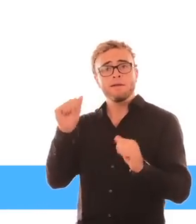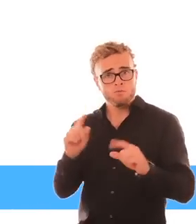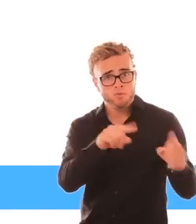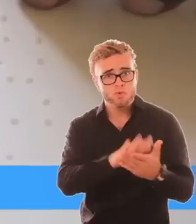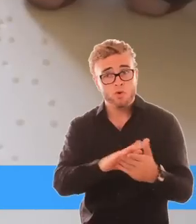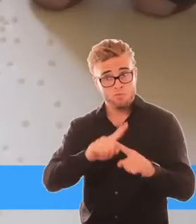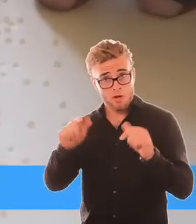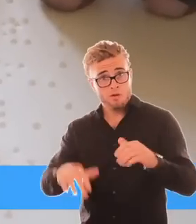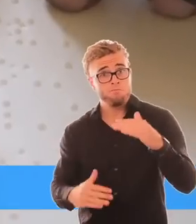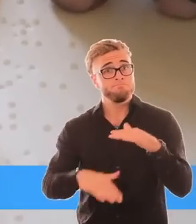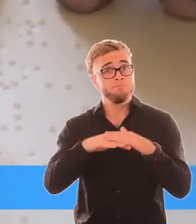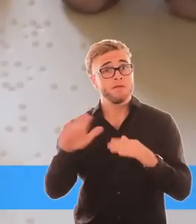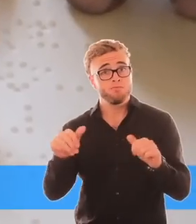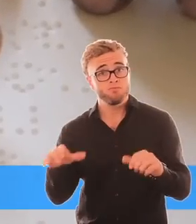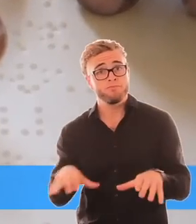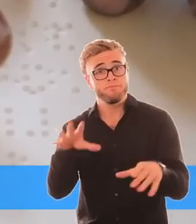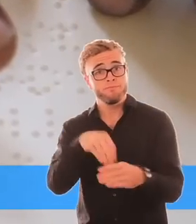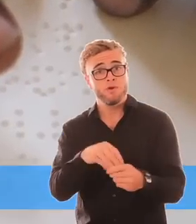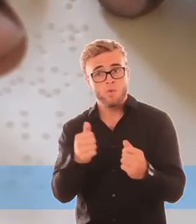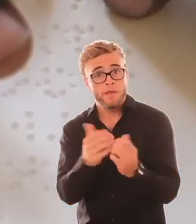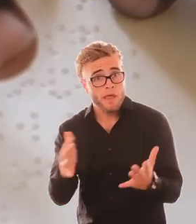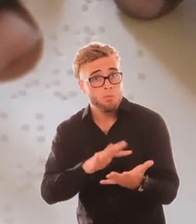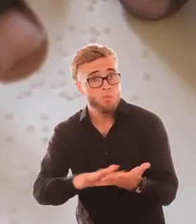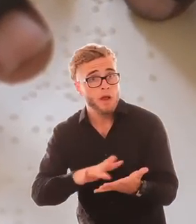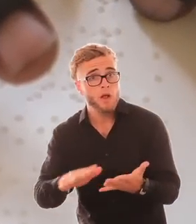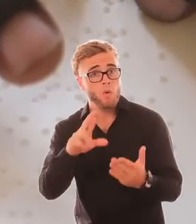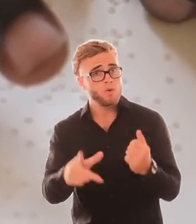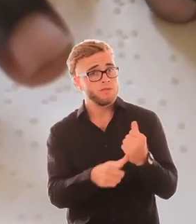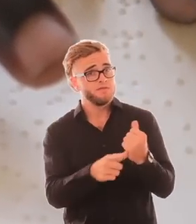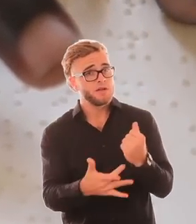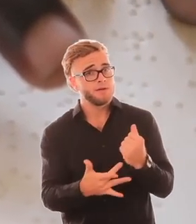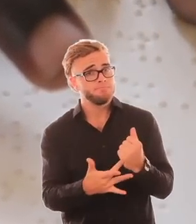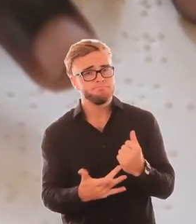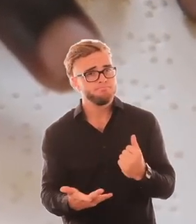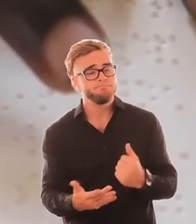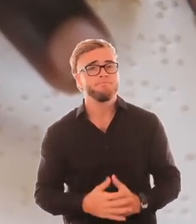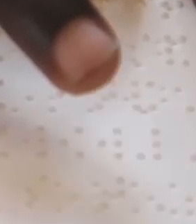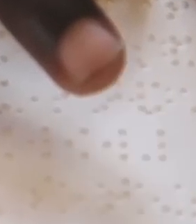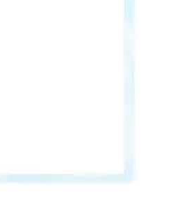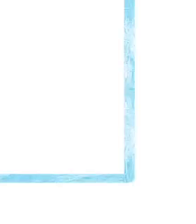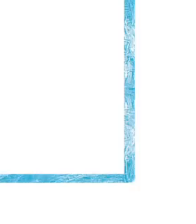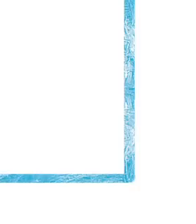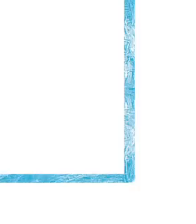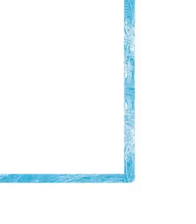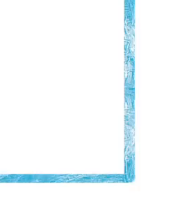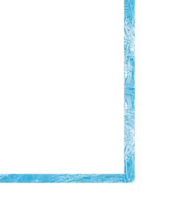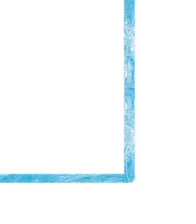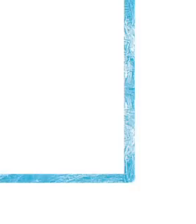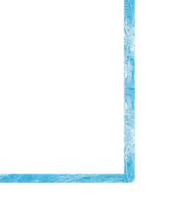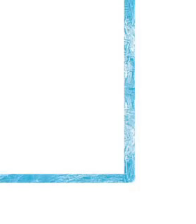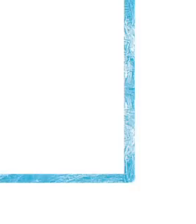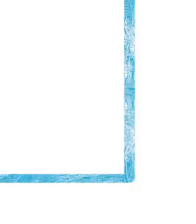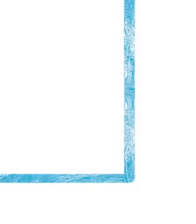the proper support, including access to Braille and to assistive technology. Photograph of pair of hands reading Braille.